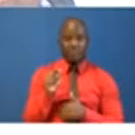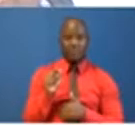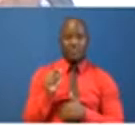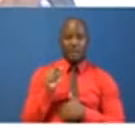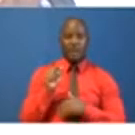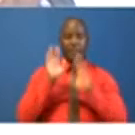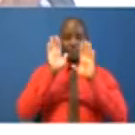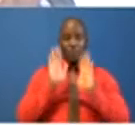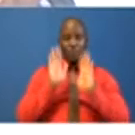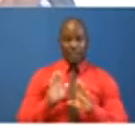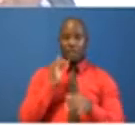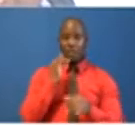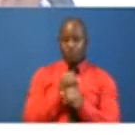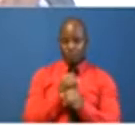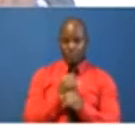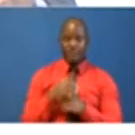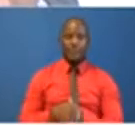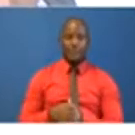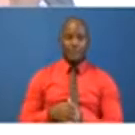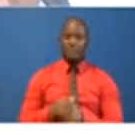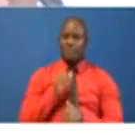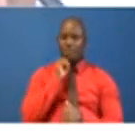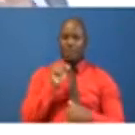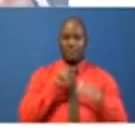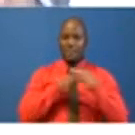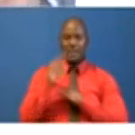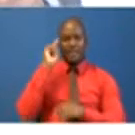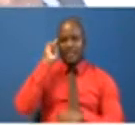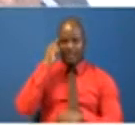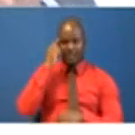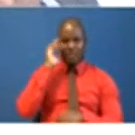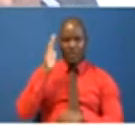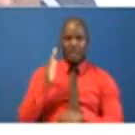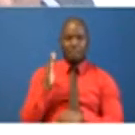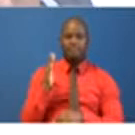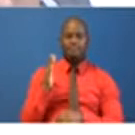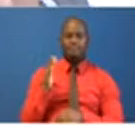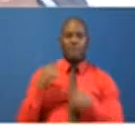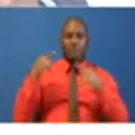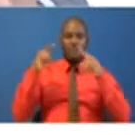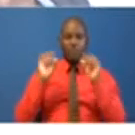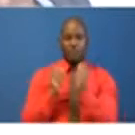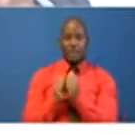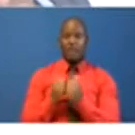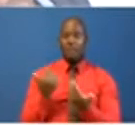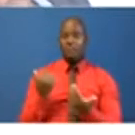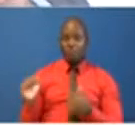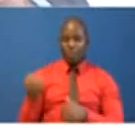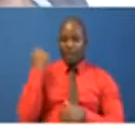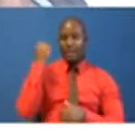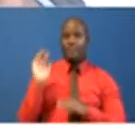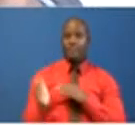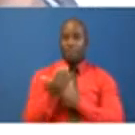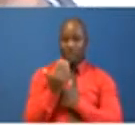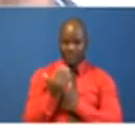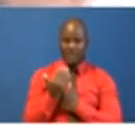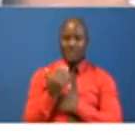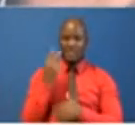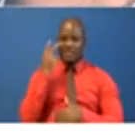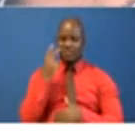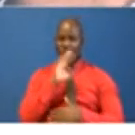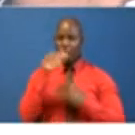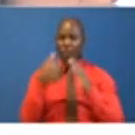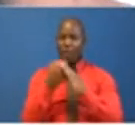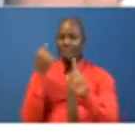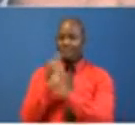thankless job you know don't get in thinking that you're going to be glorified you'll wake up in the morning and receive all